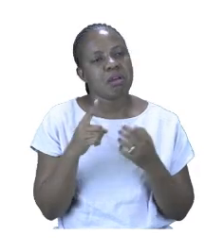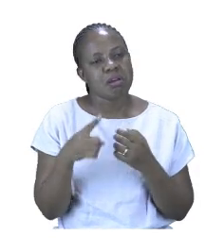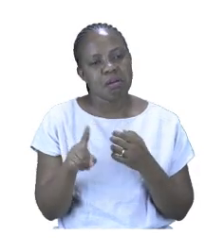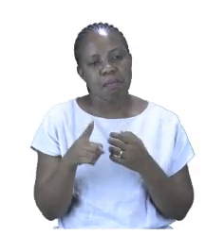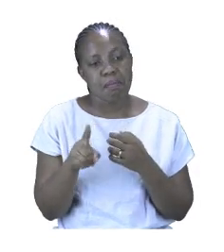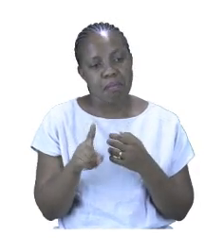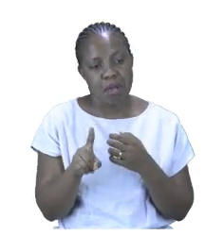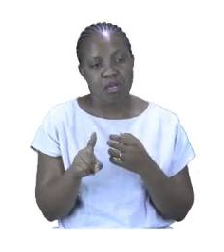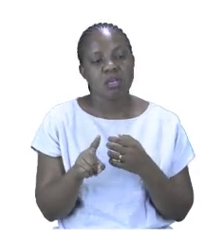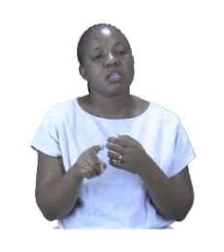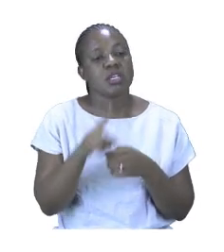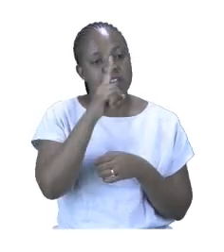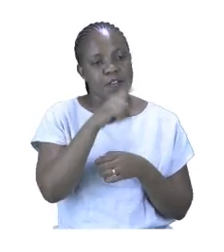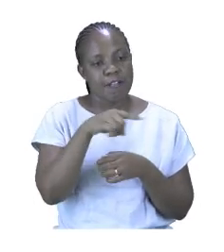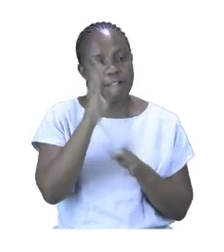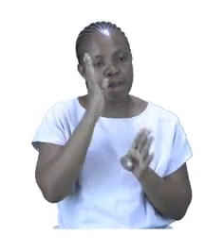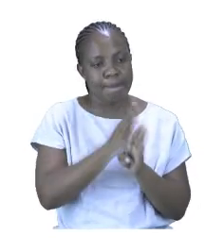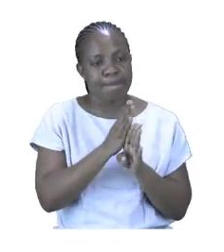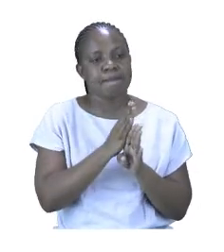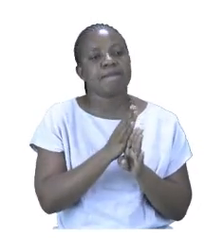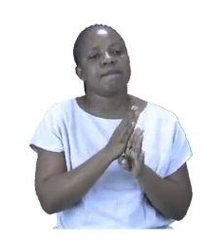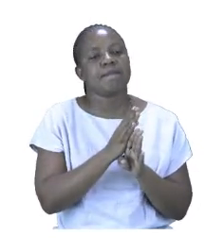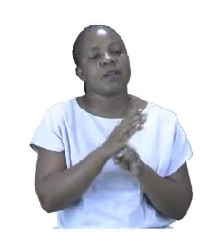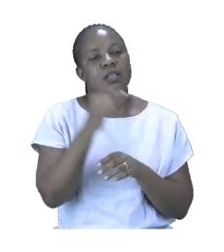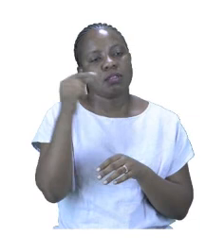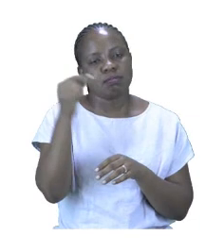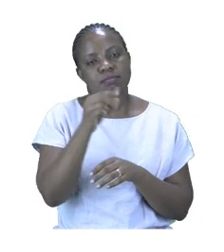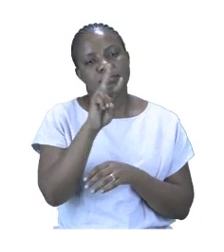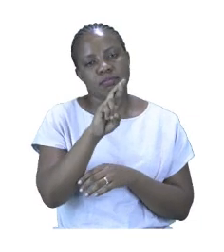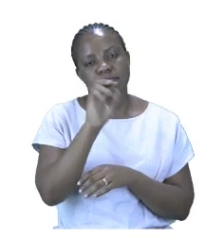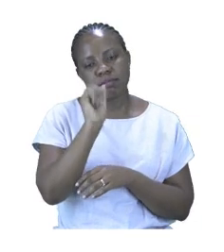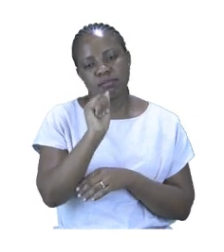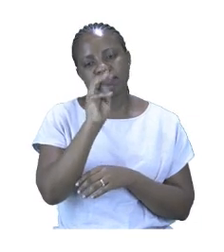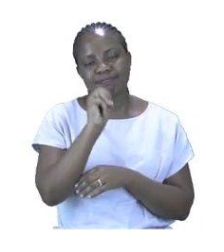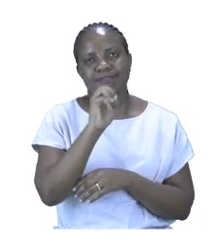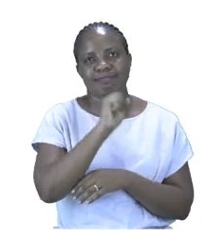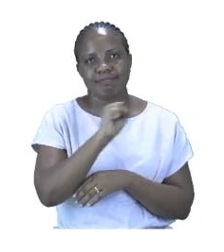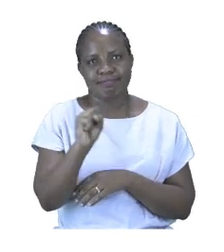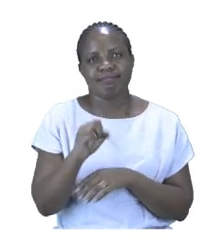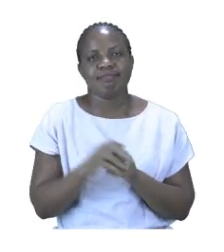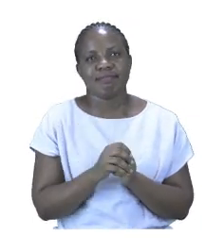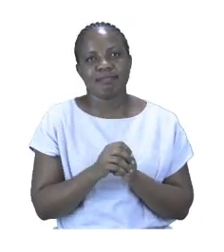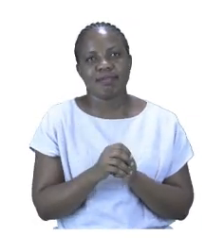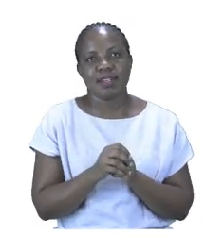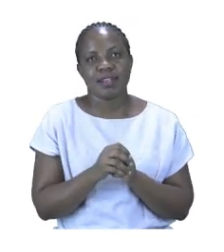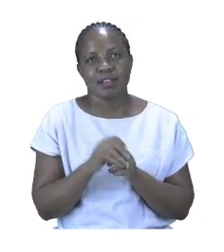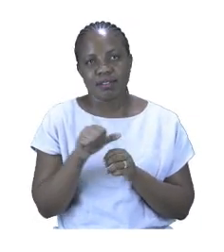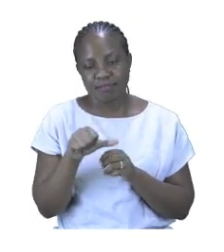grams. If you said grams, well done. Good job. The rest you are going to do